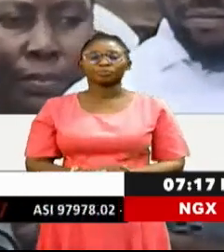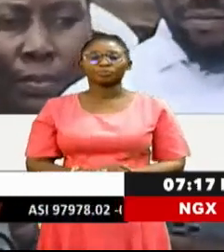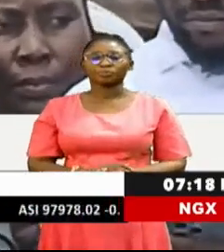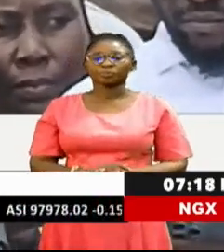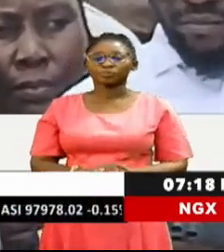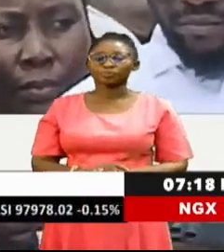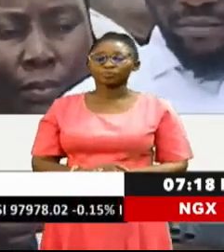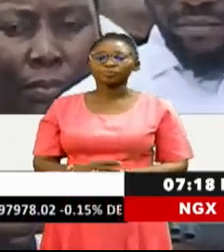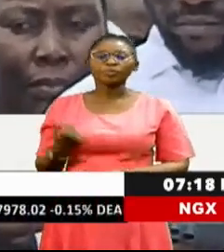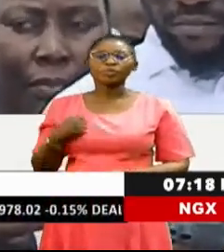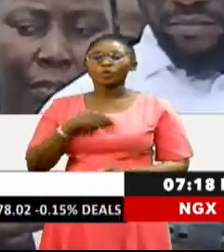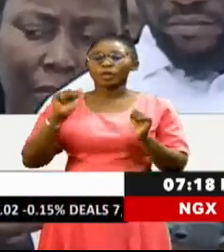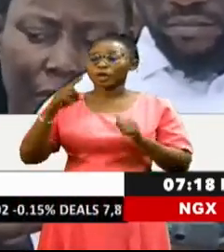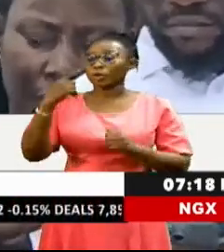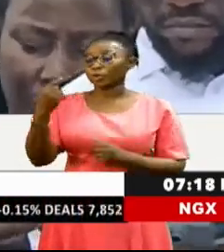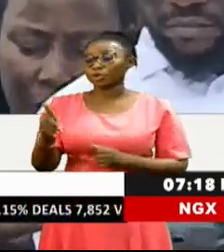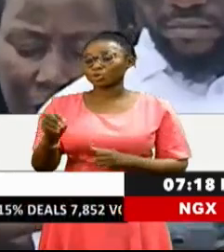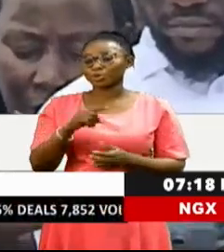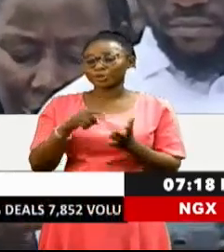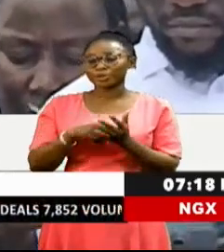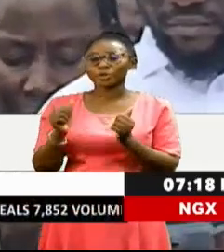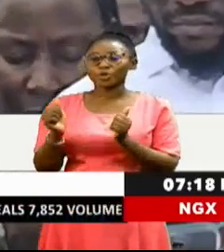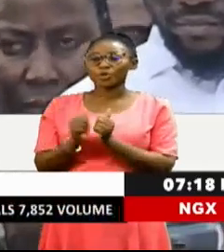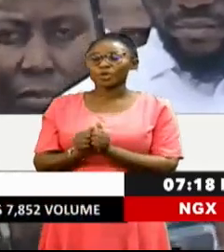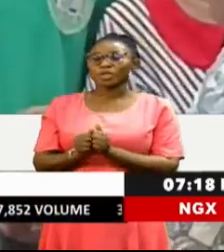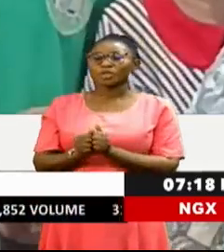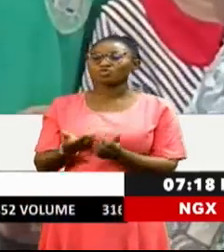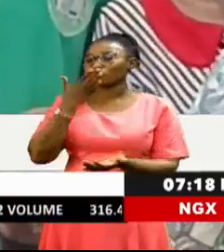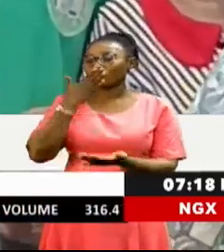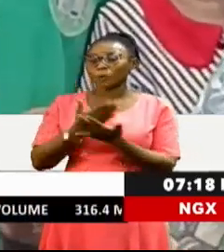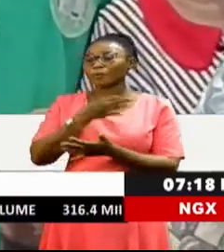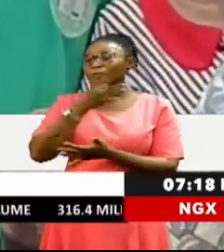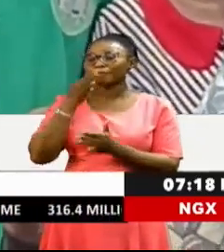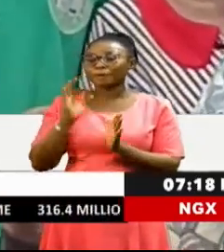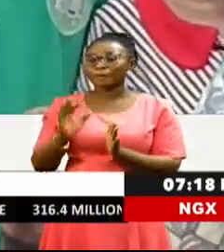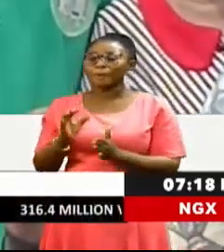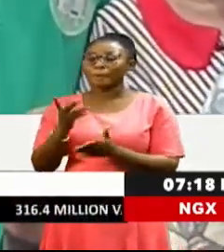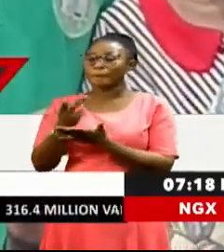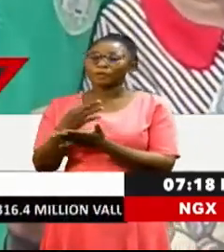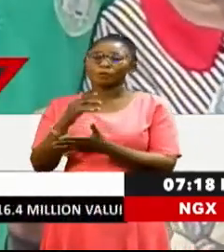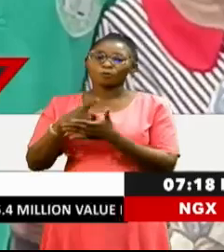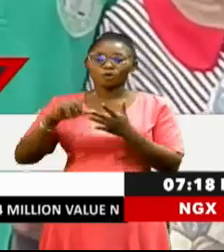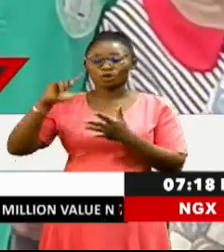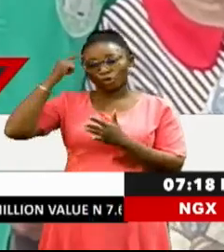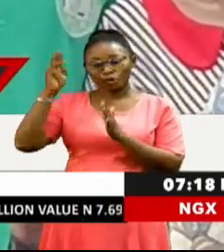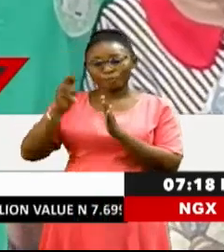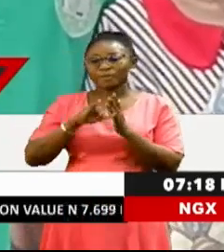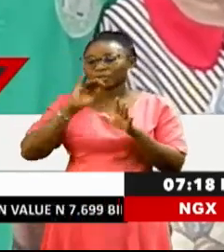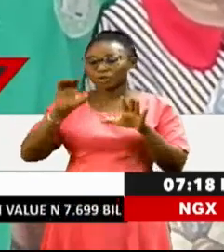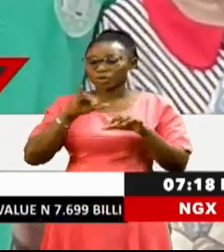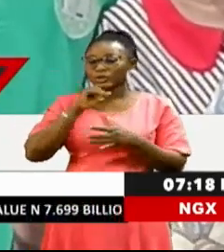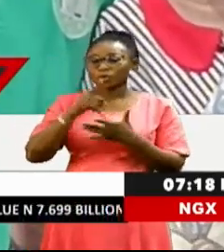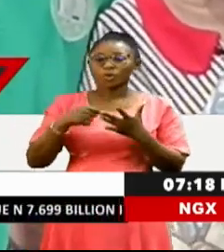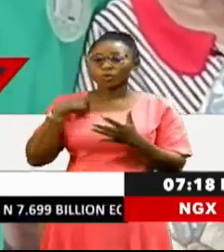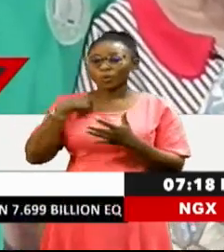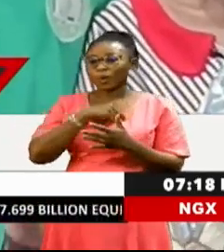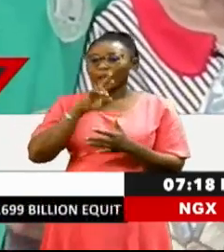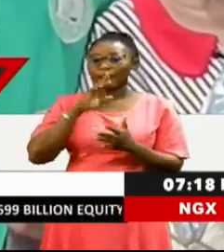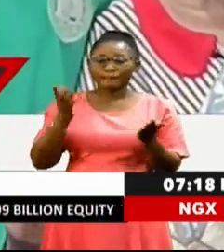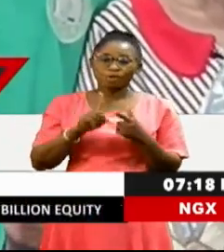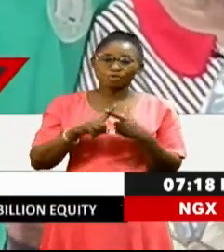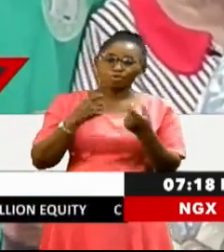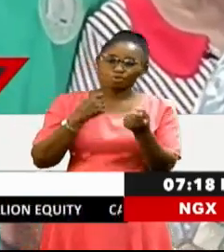And we can only do this with great farmers. And part of what the government is doing is what we are here to do, supporting the